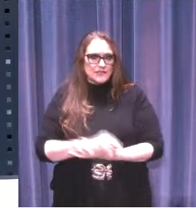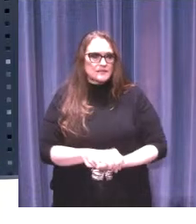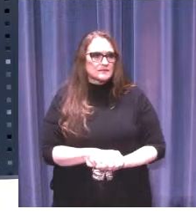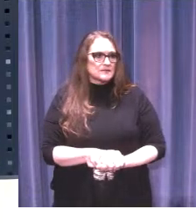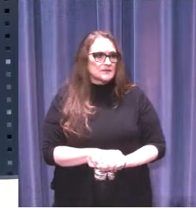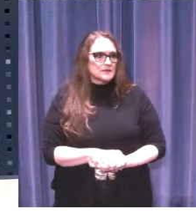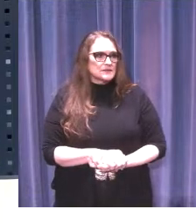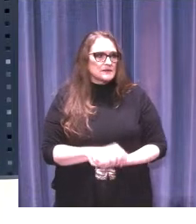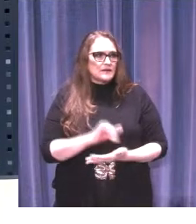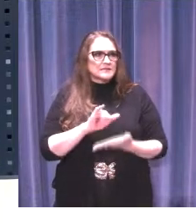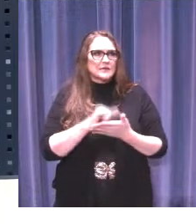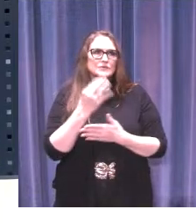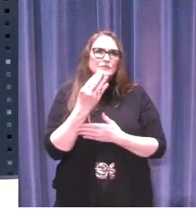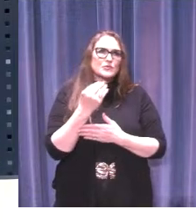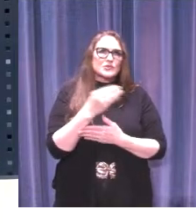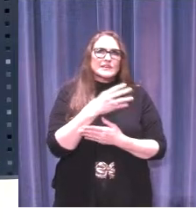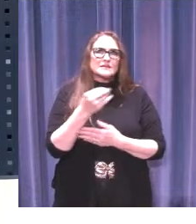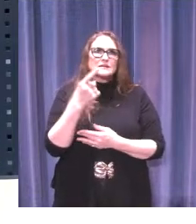was 14